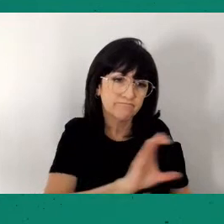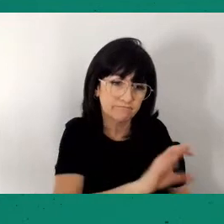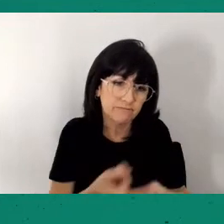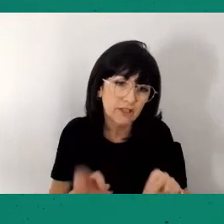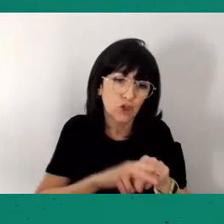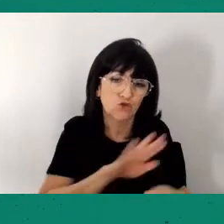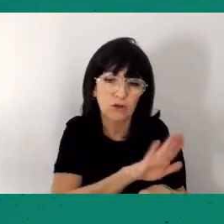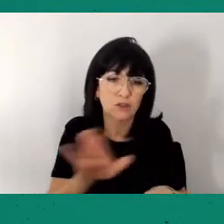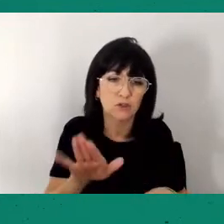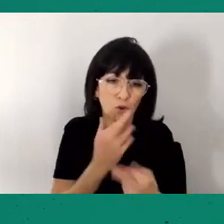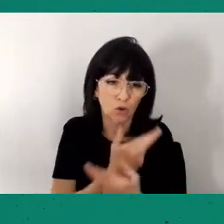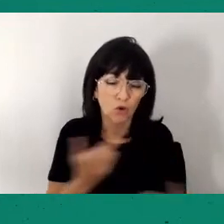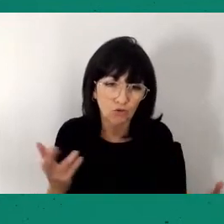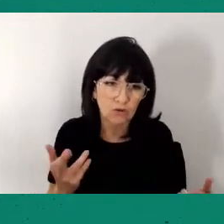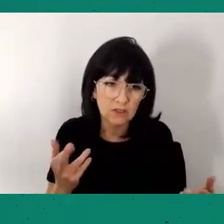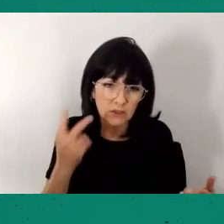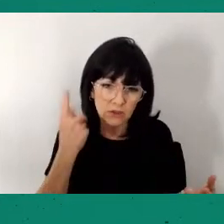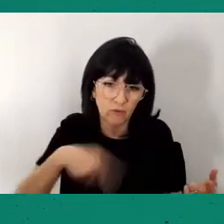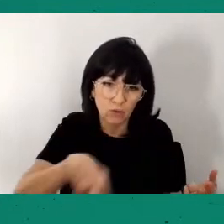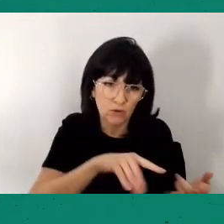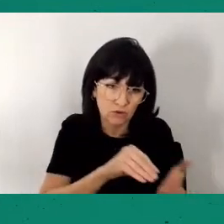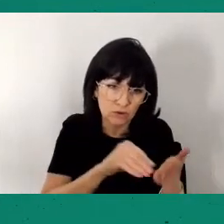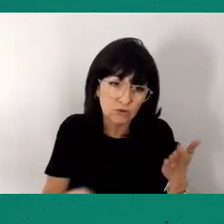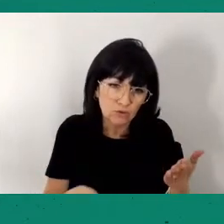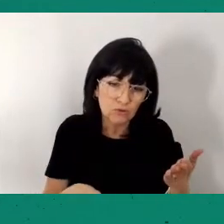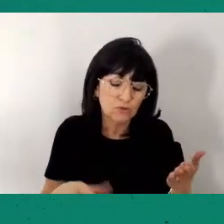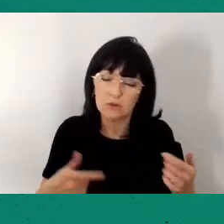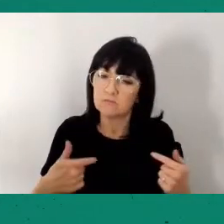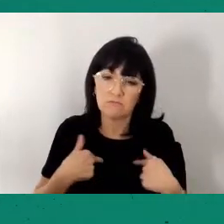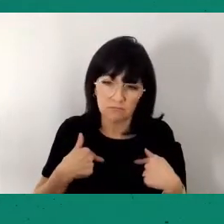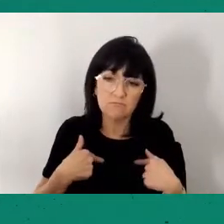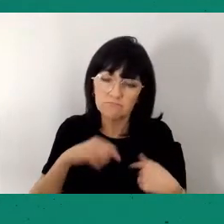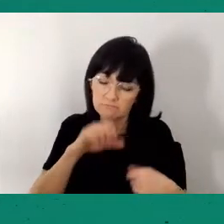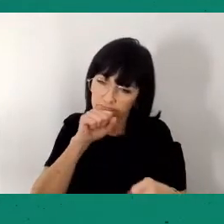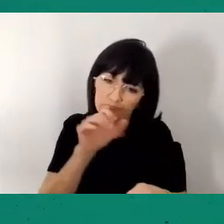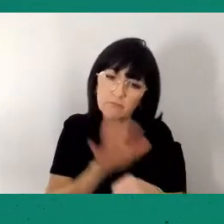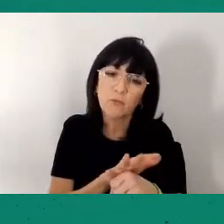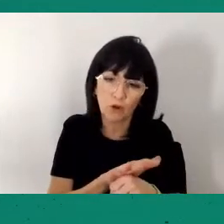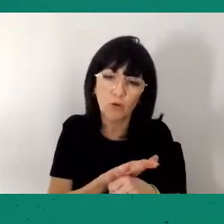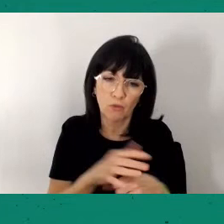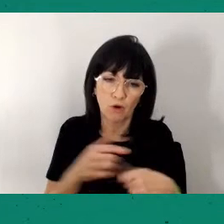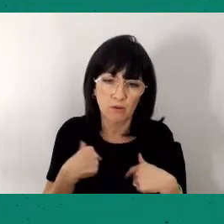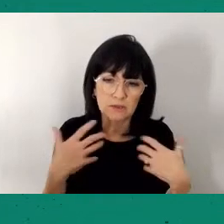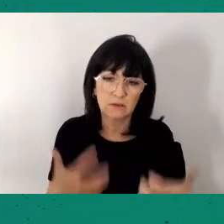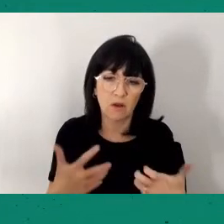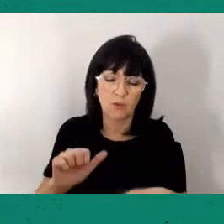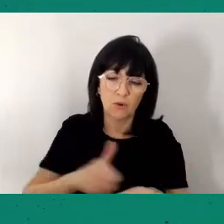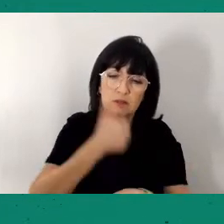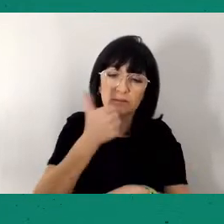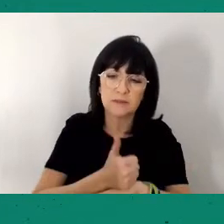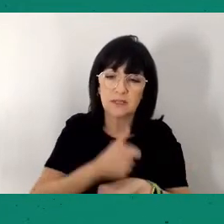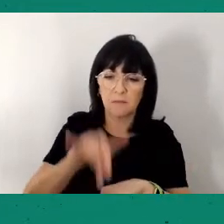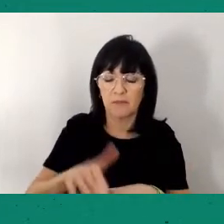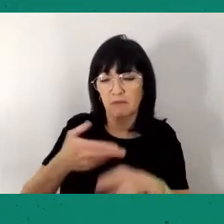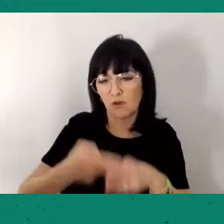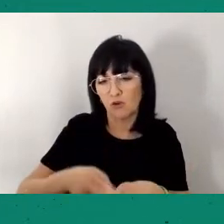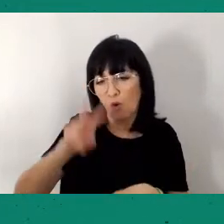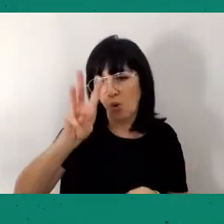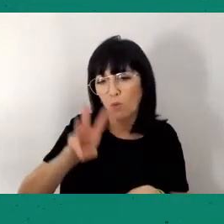students, but I'm committed to creating a Wilmington Learning Collaborative that